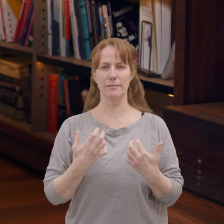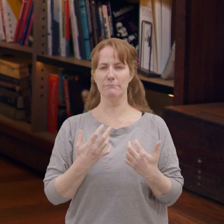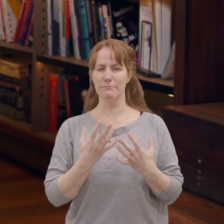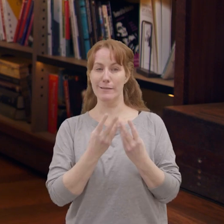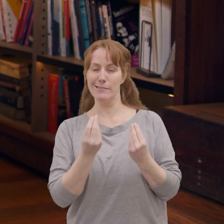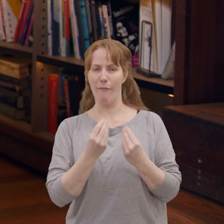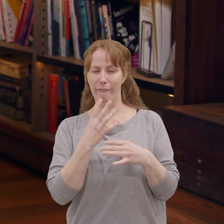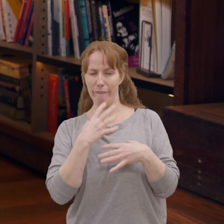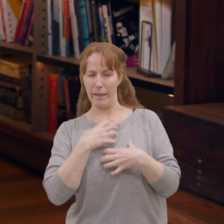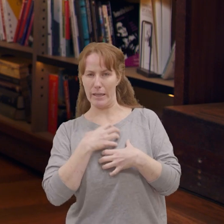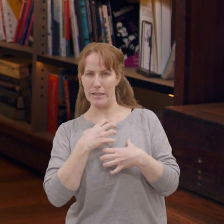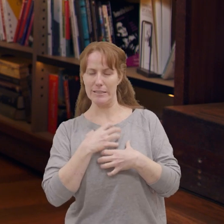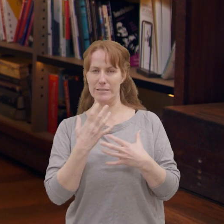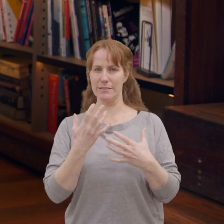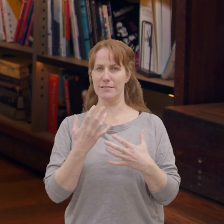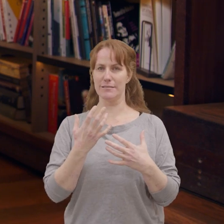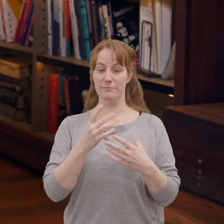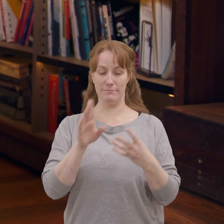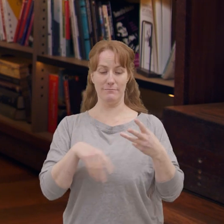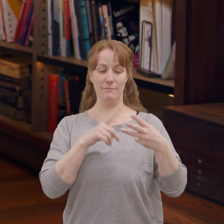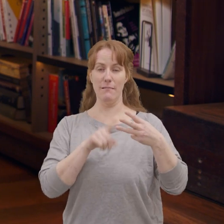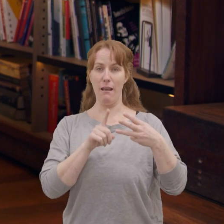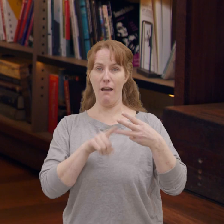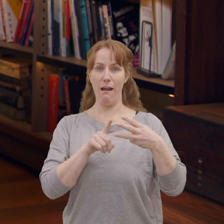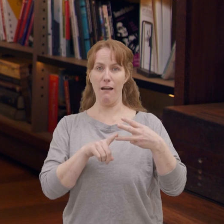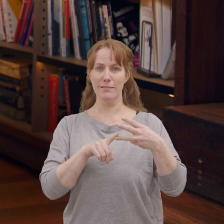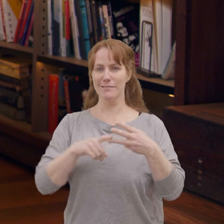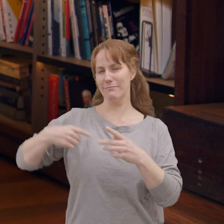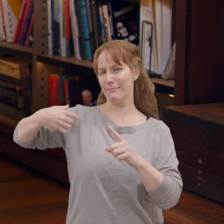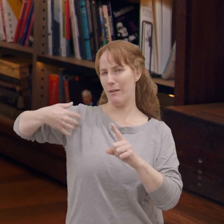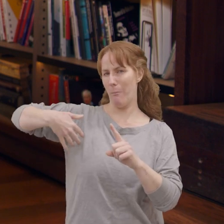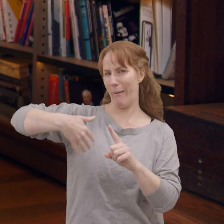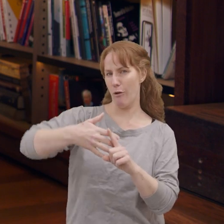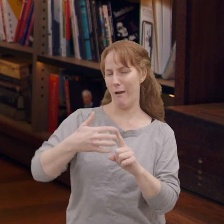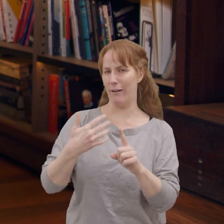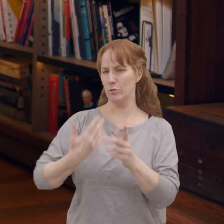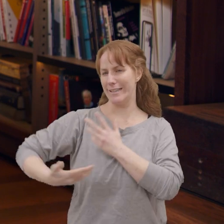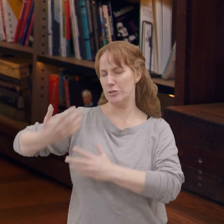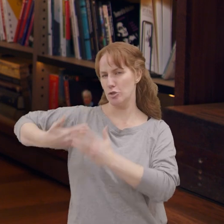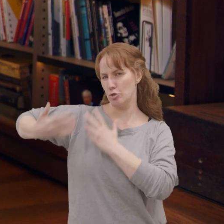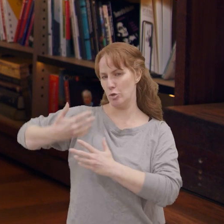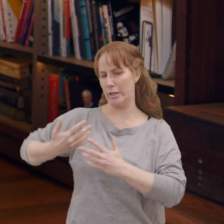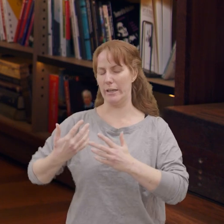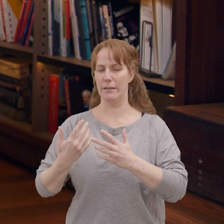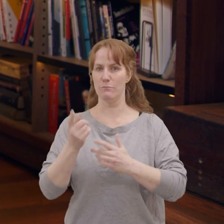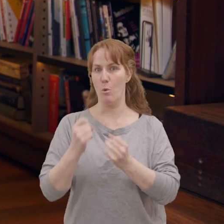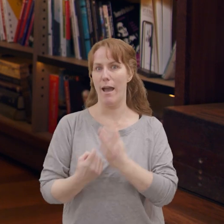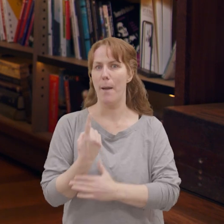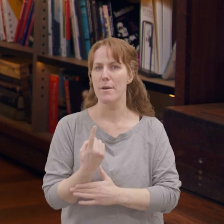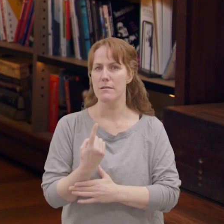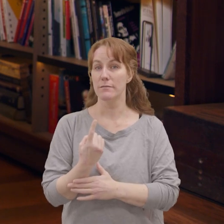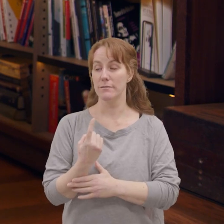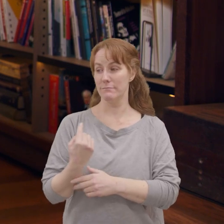and maybe some of their deepest fears. And the last thing is their backstory, which is what happened to